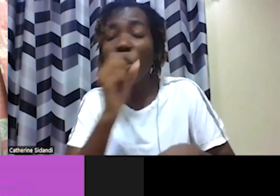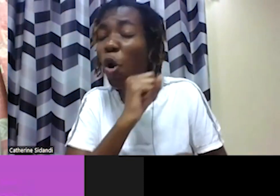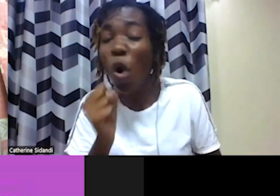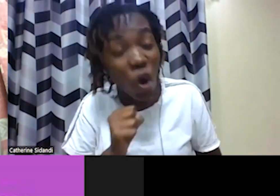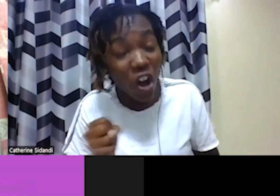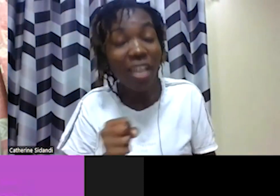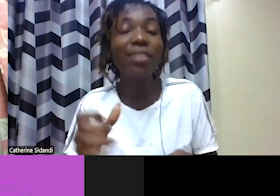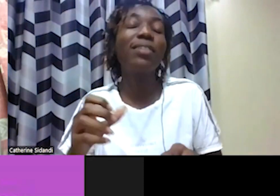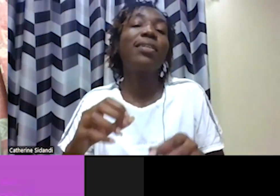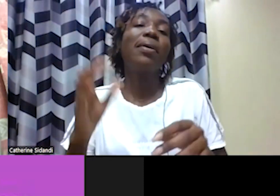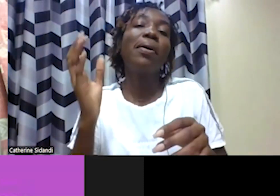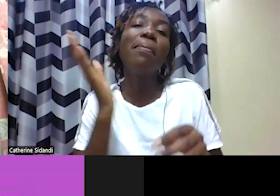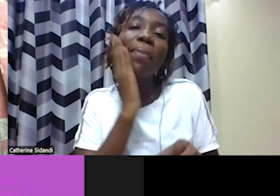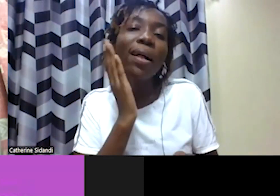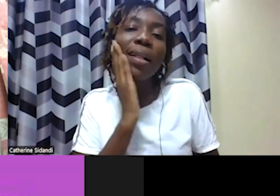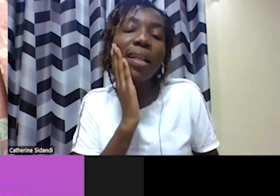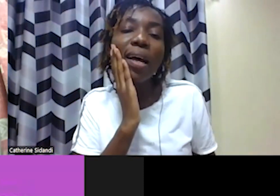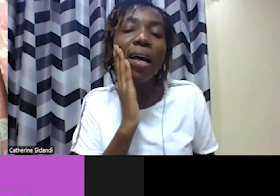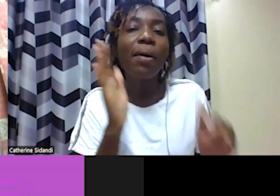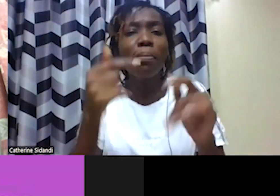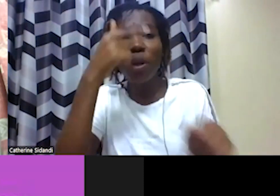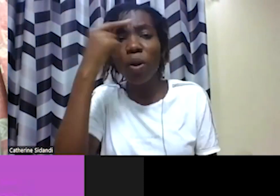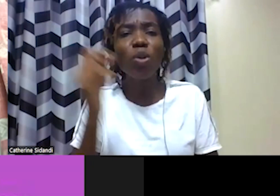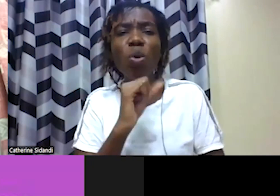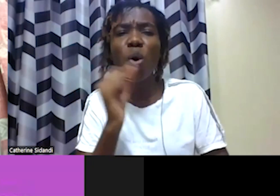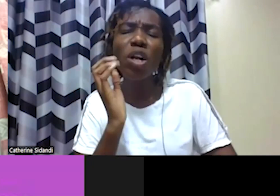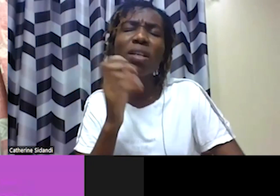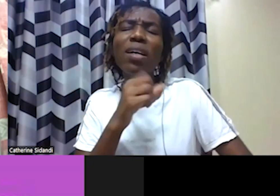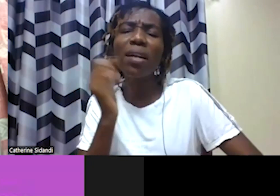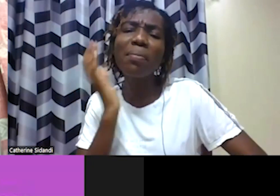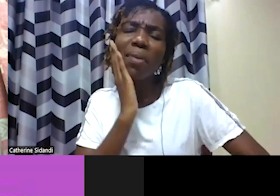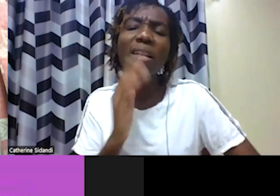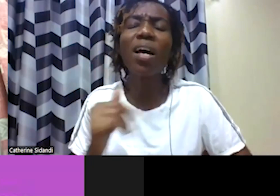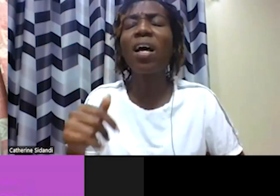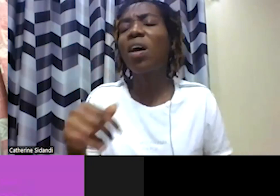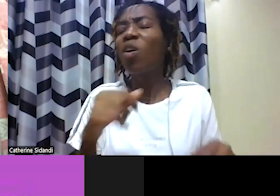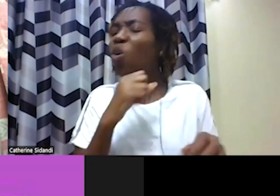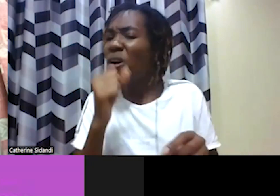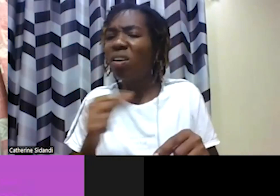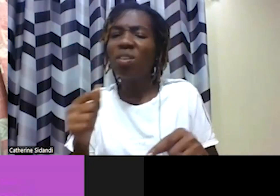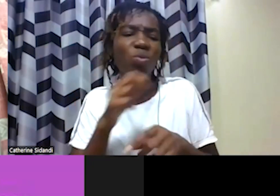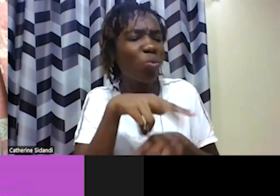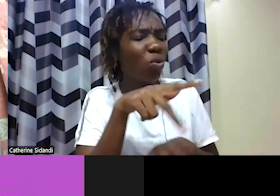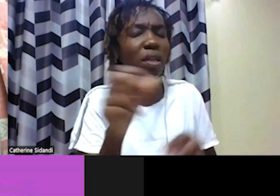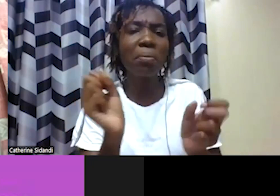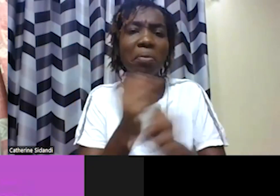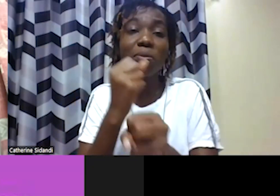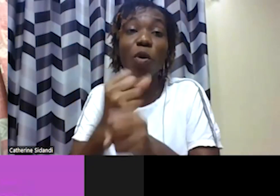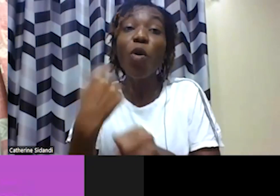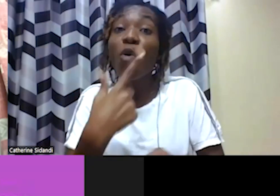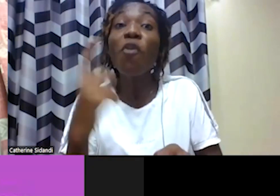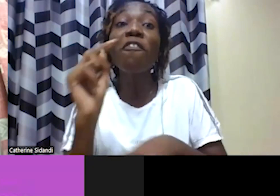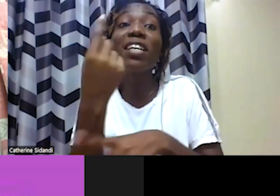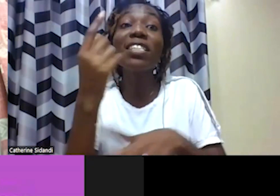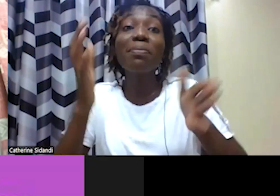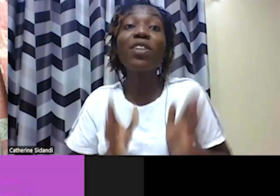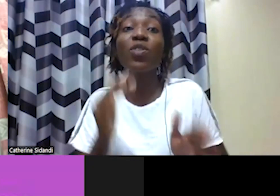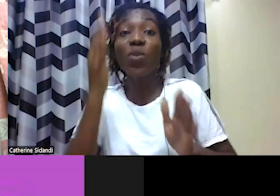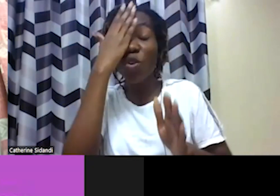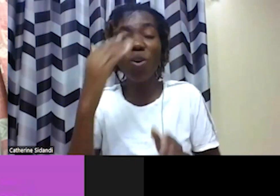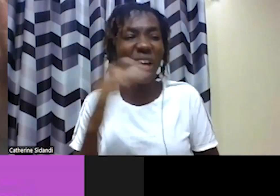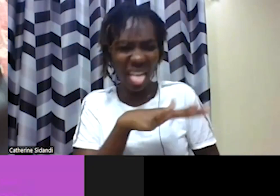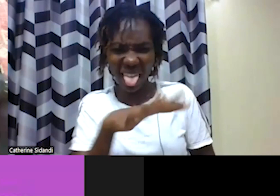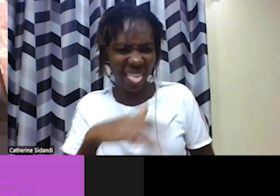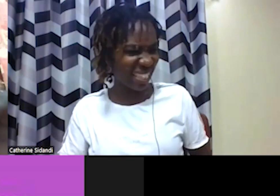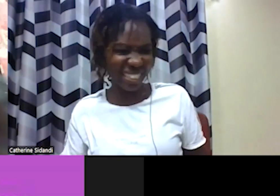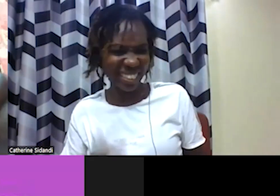grandmothers, because of their old age, they've not had time to sweep the compound. Who is the first one to notice that this compound is dirty? Who